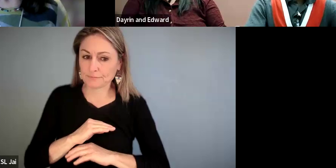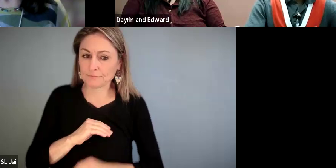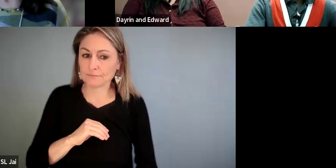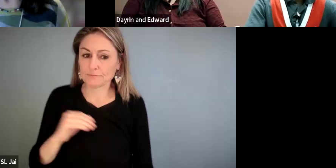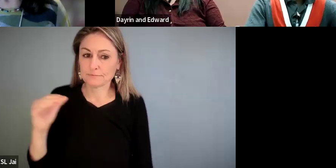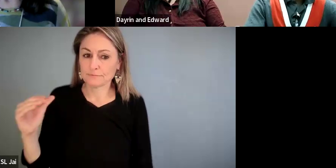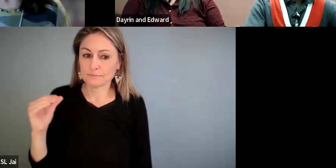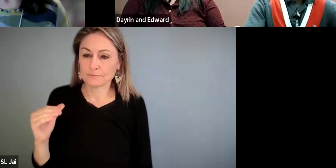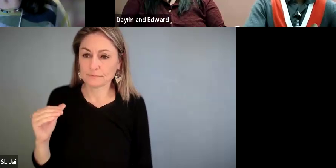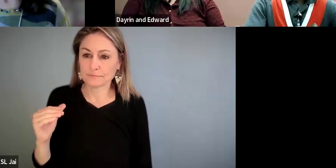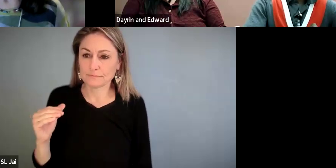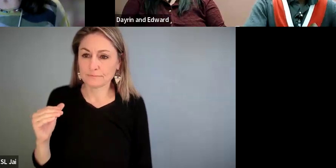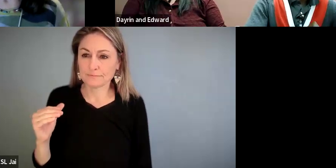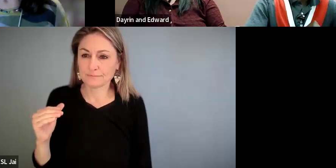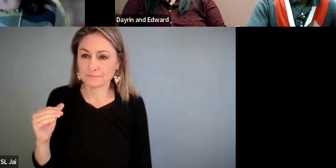Your